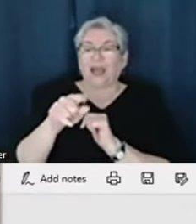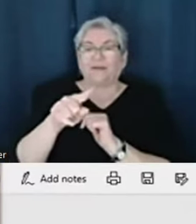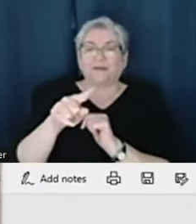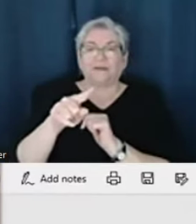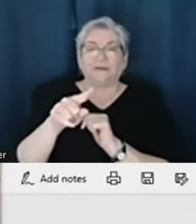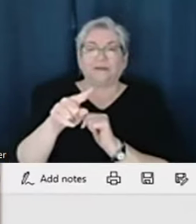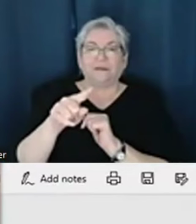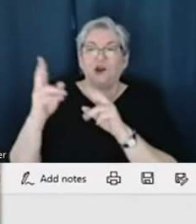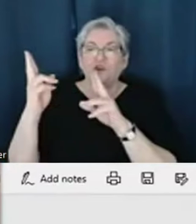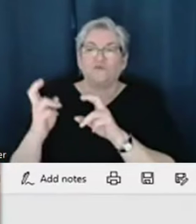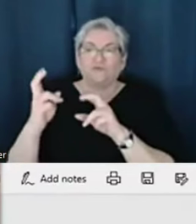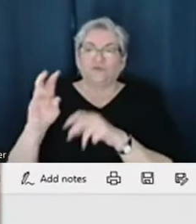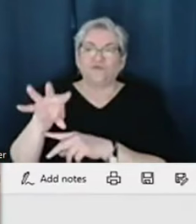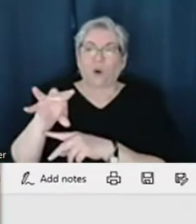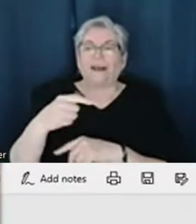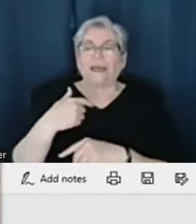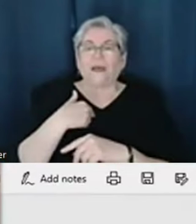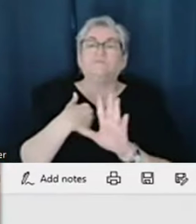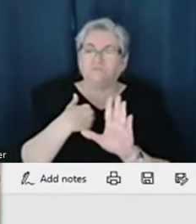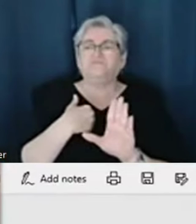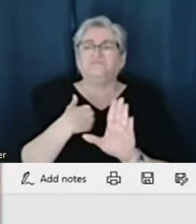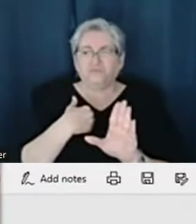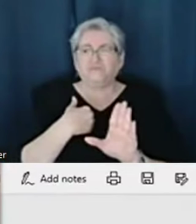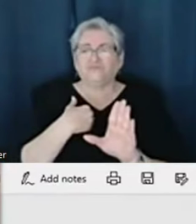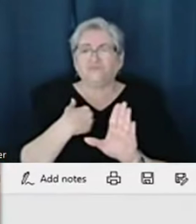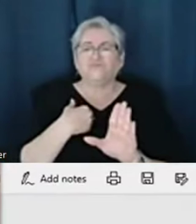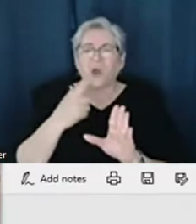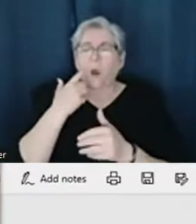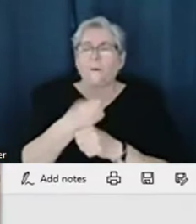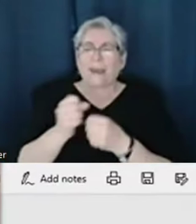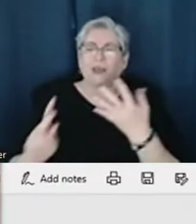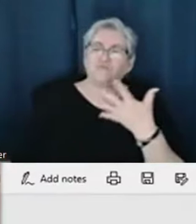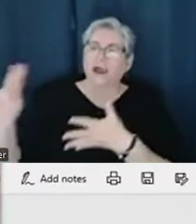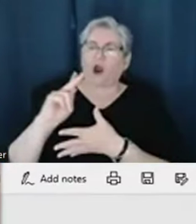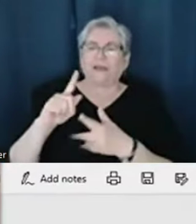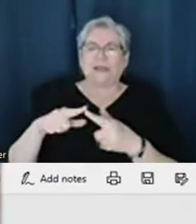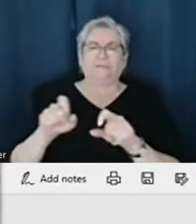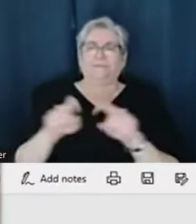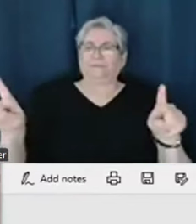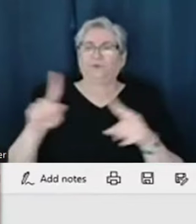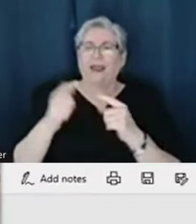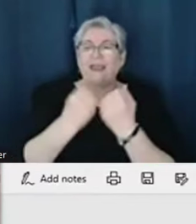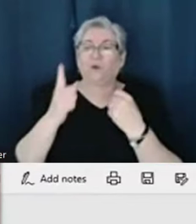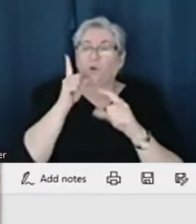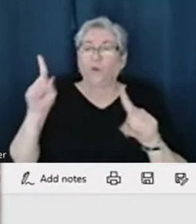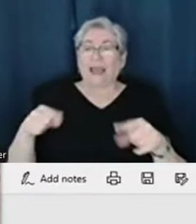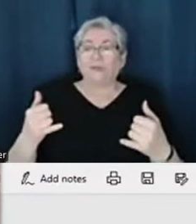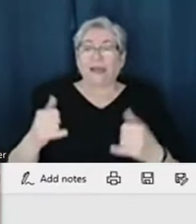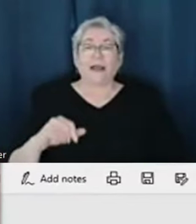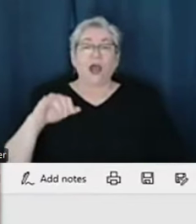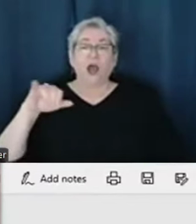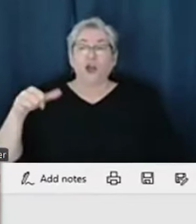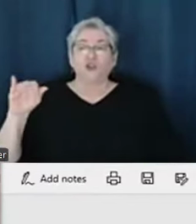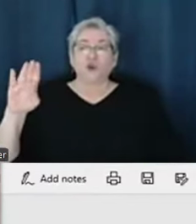to. In fact, I'll prioritize it and get it to everybody who attended today. And actually, you all